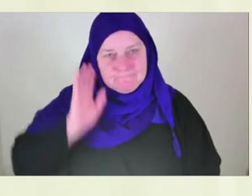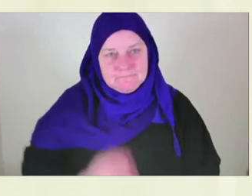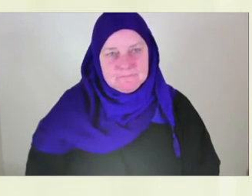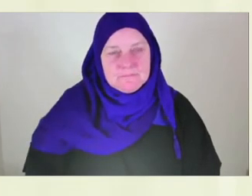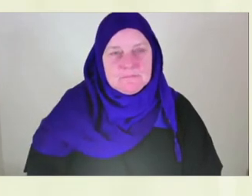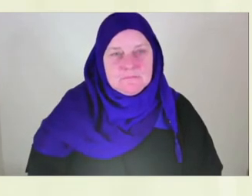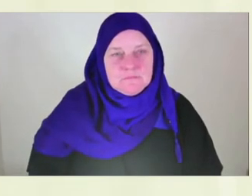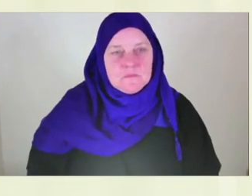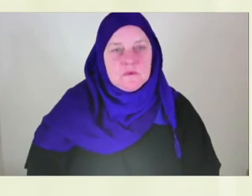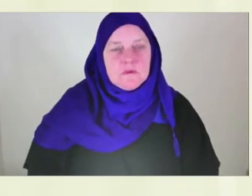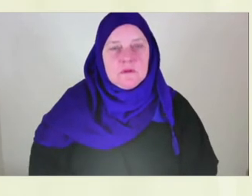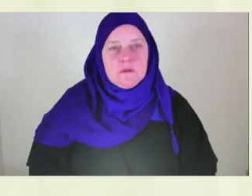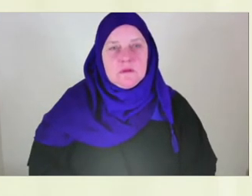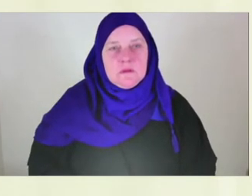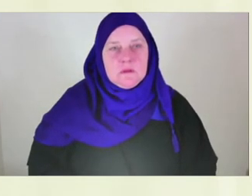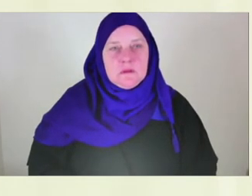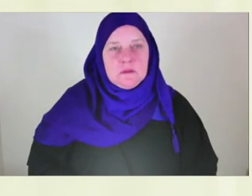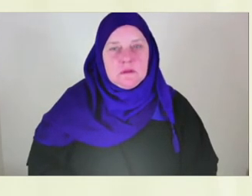Firstly,